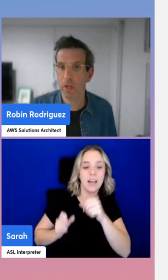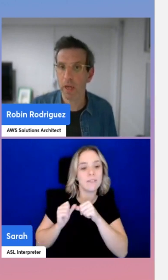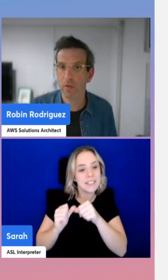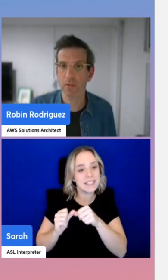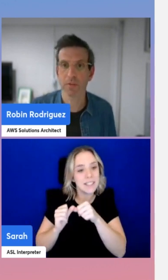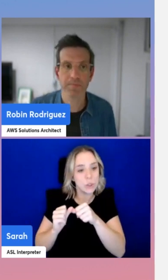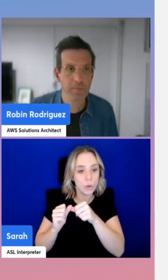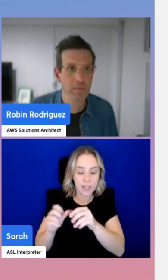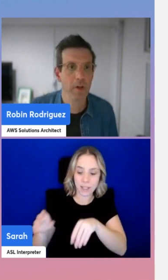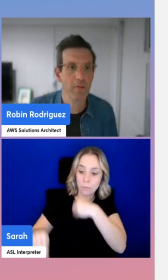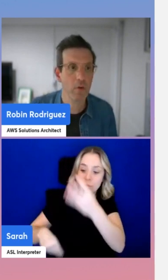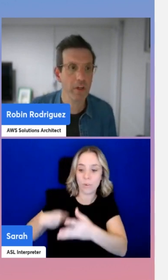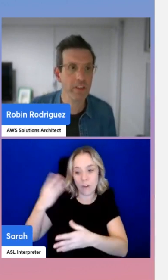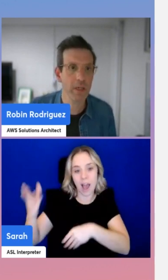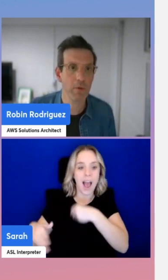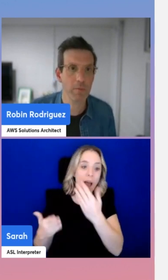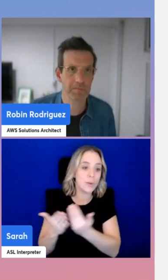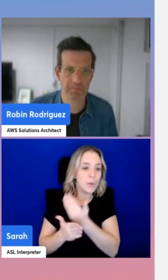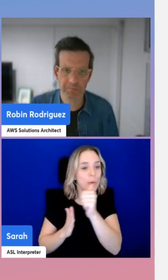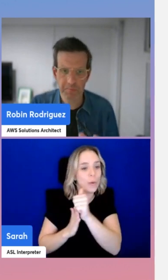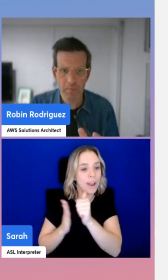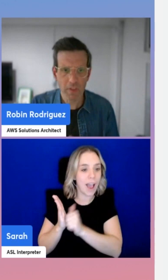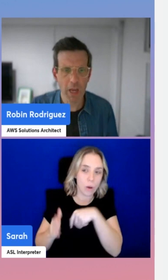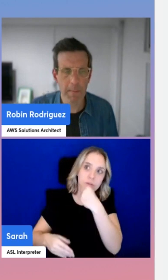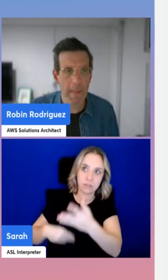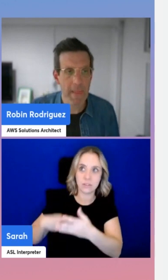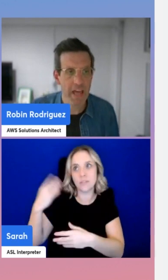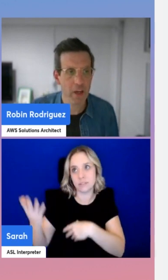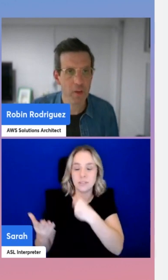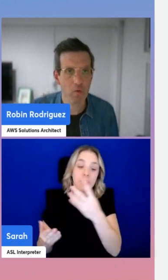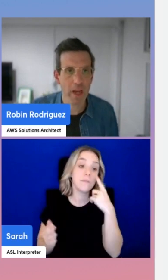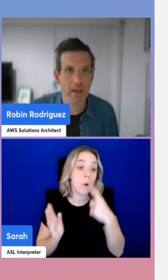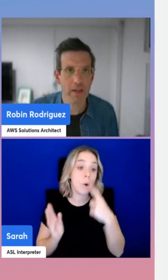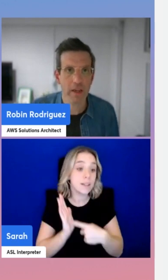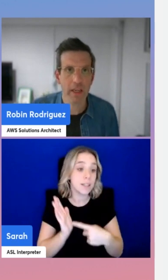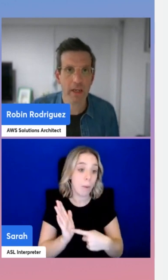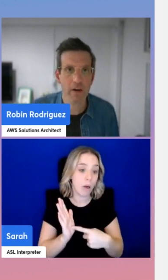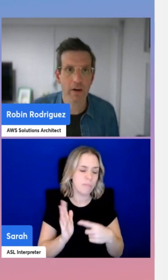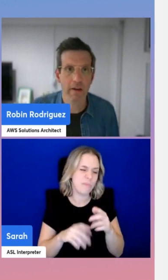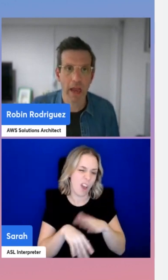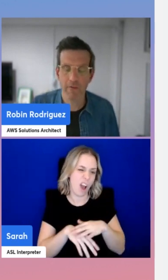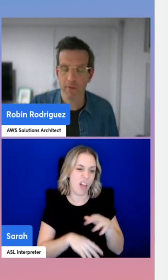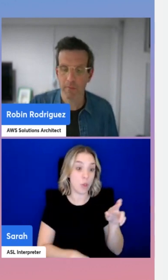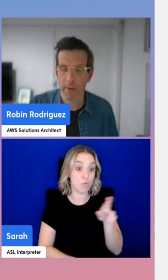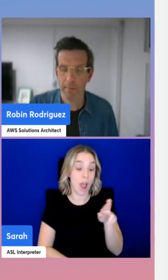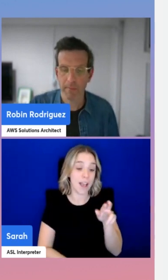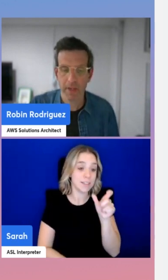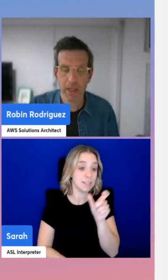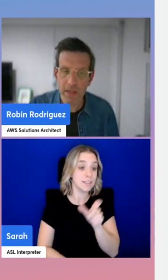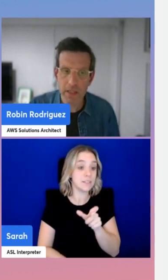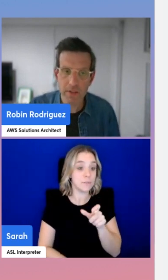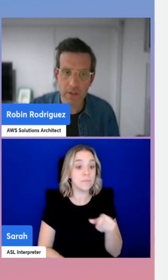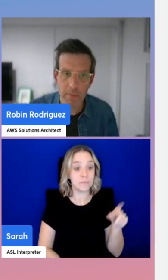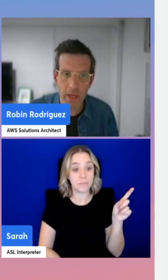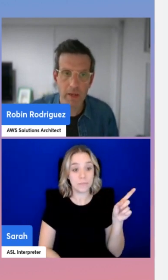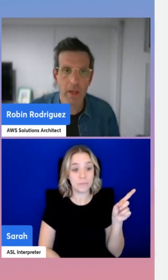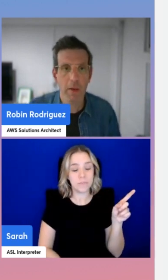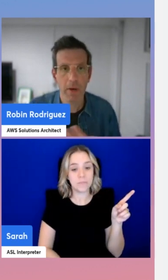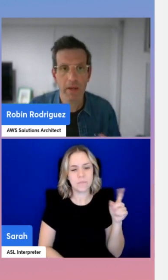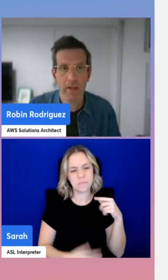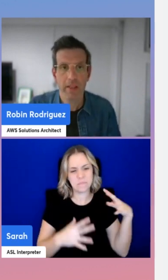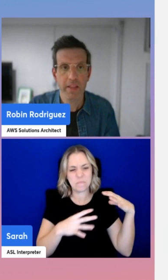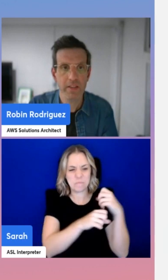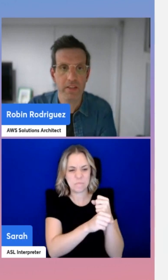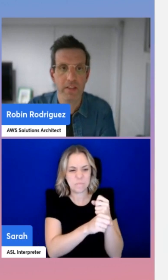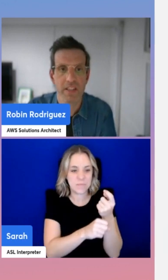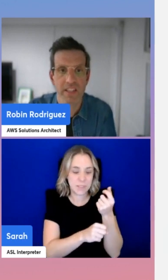new accounts, for example. And on the right here, I've condensed a bit,